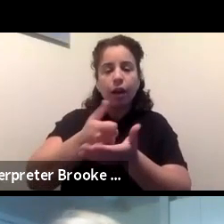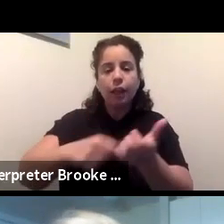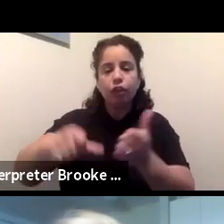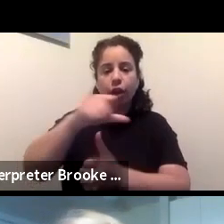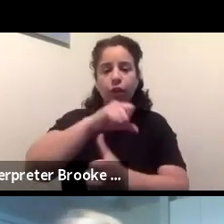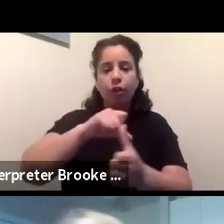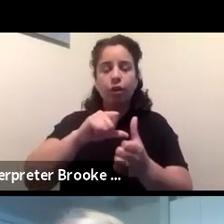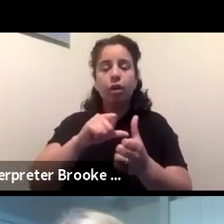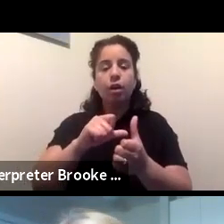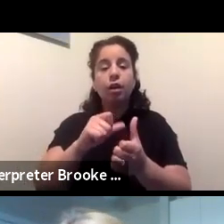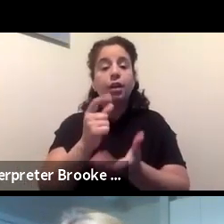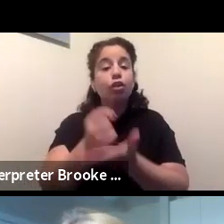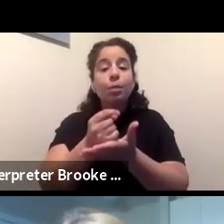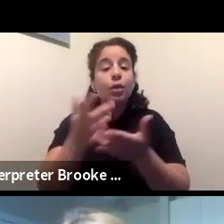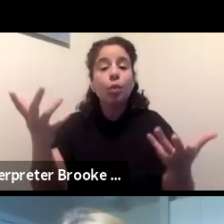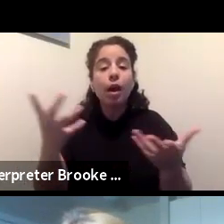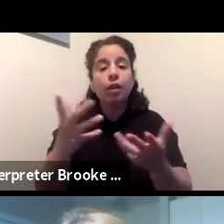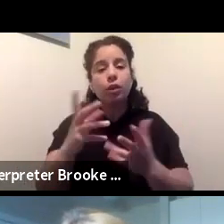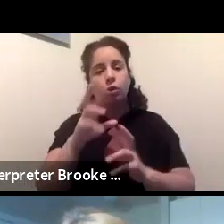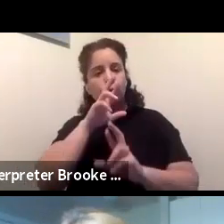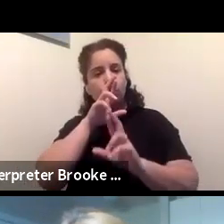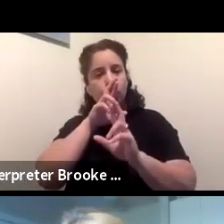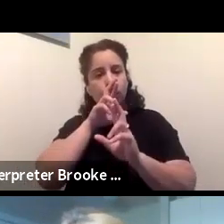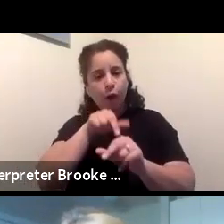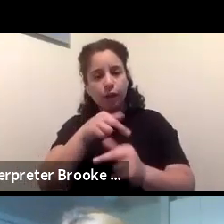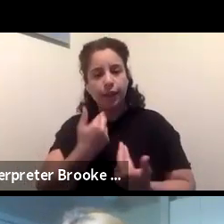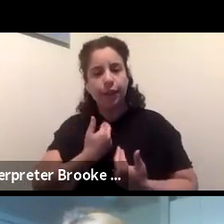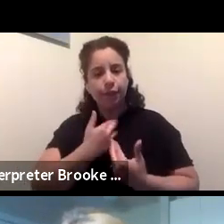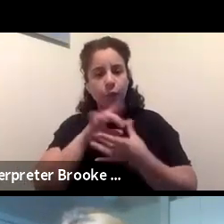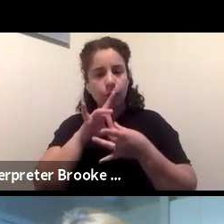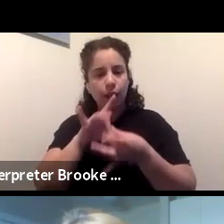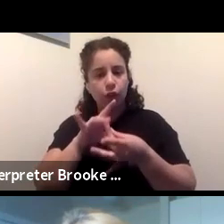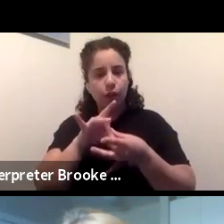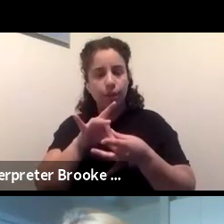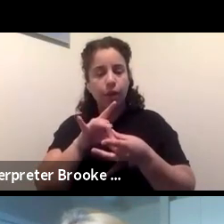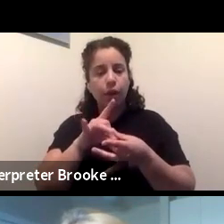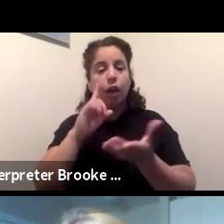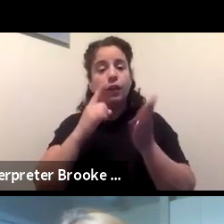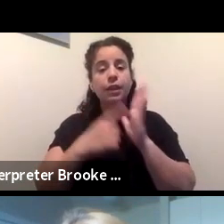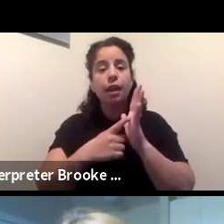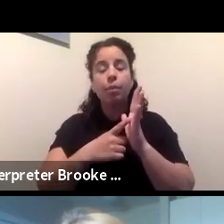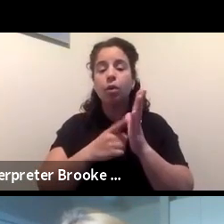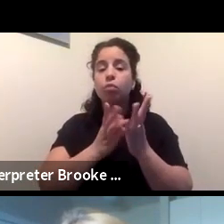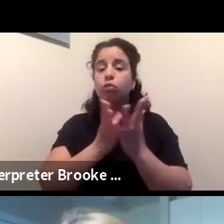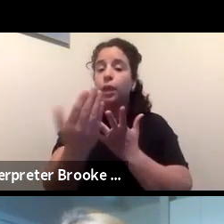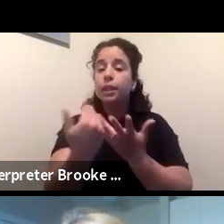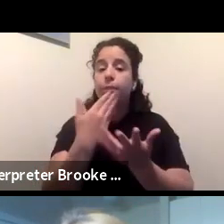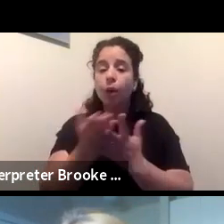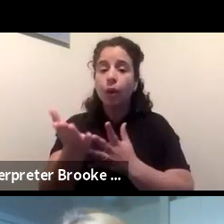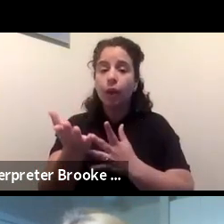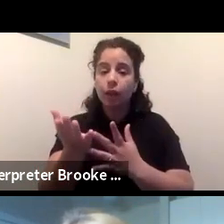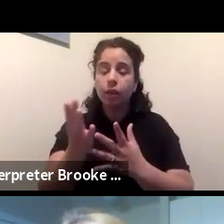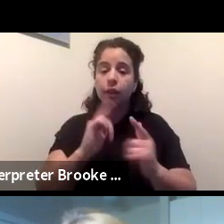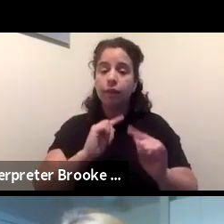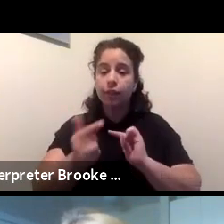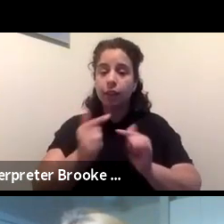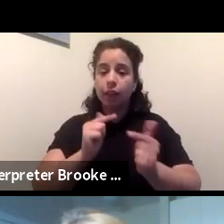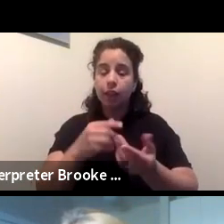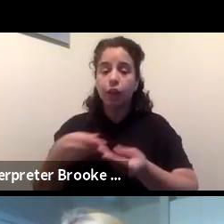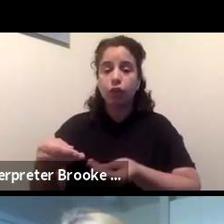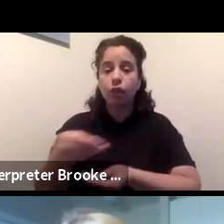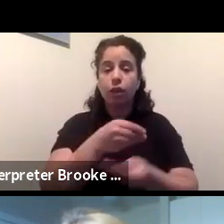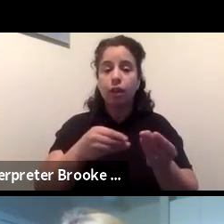relationship. So that looks like transparent facilitation. It looks like showing up